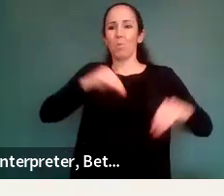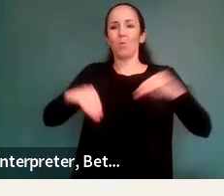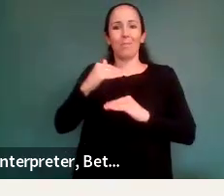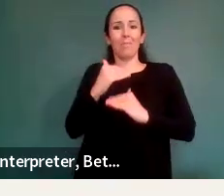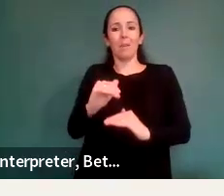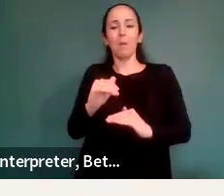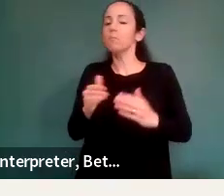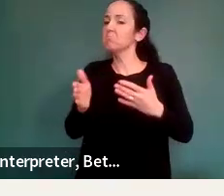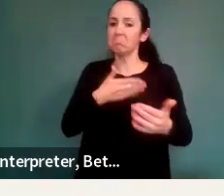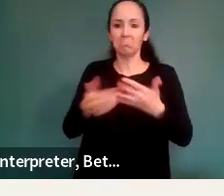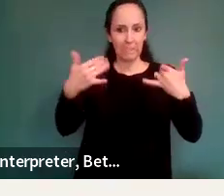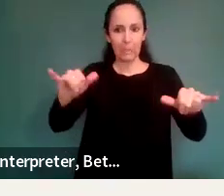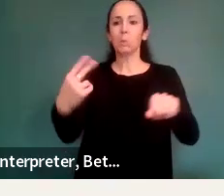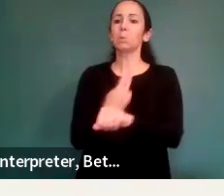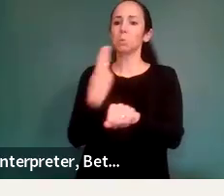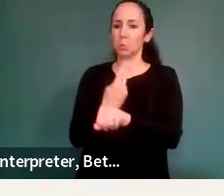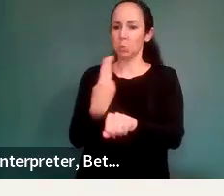navigate them effectively.